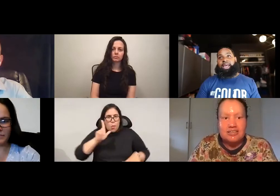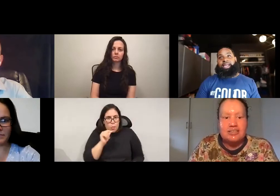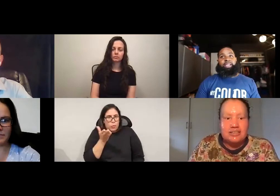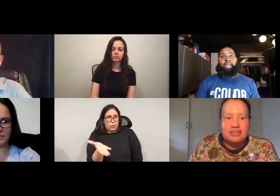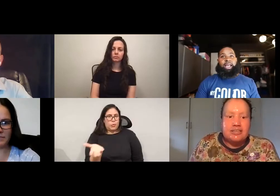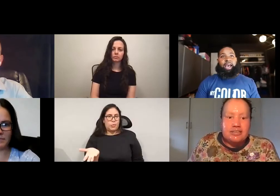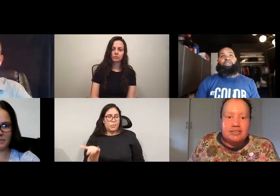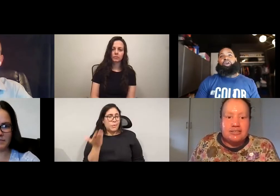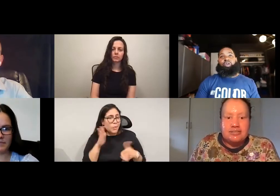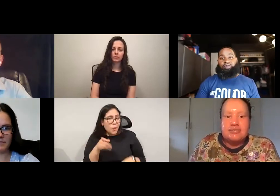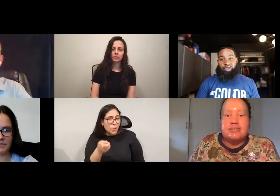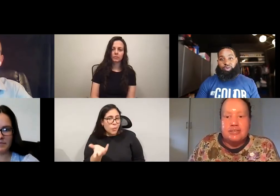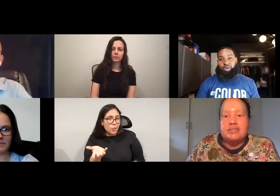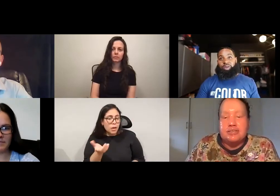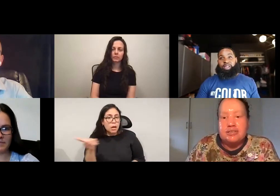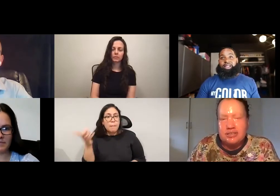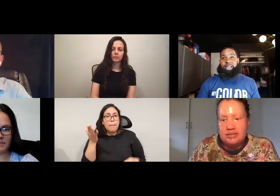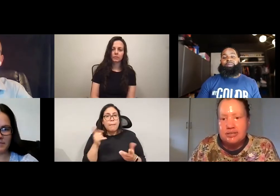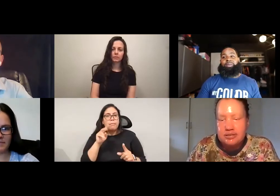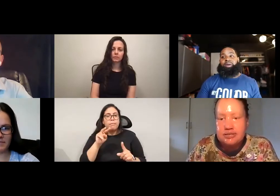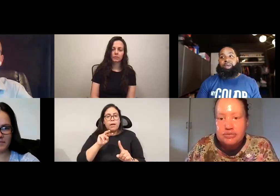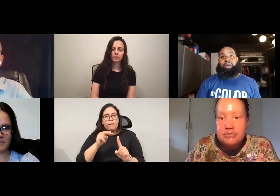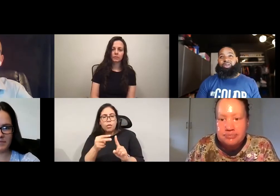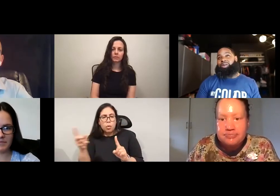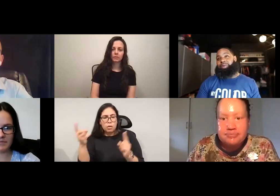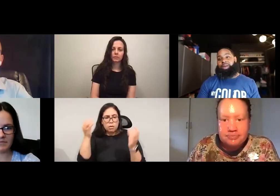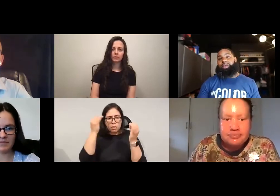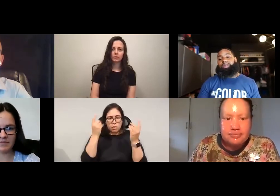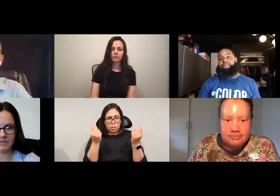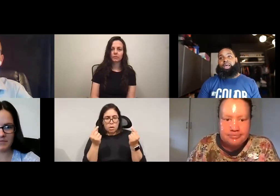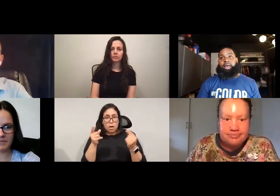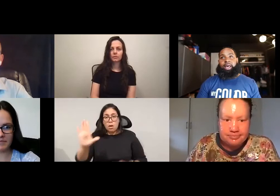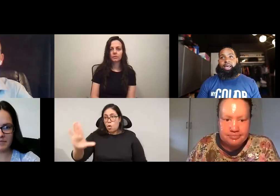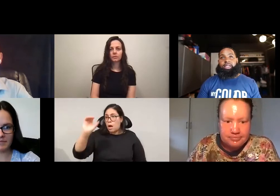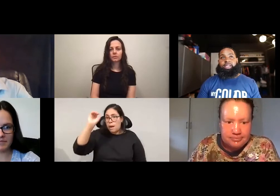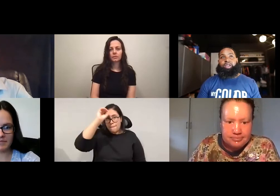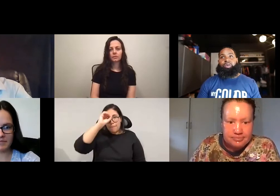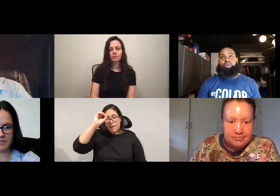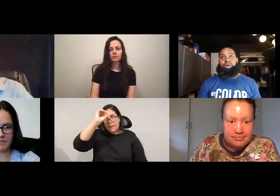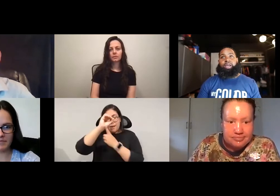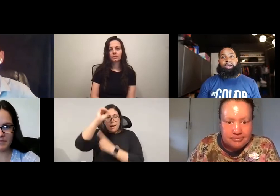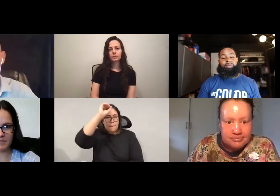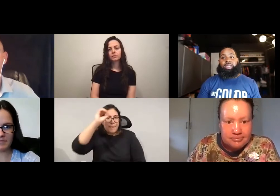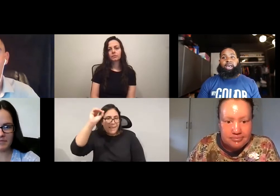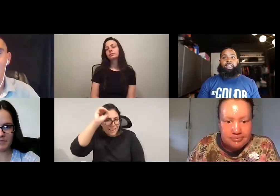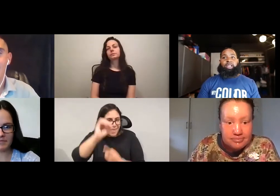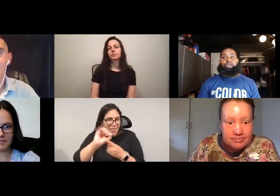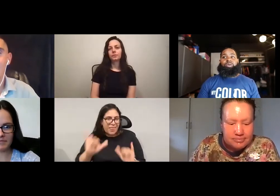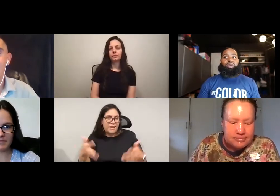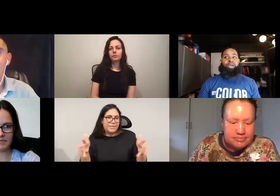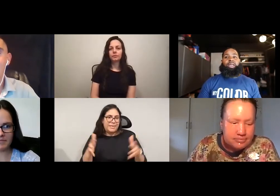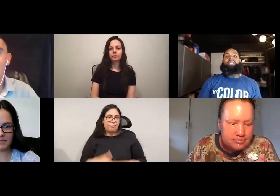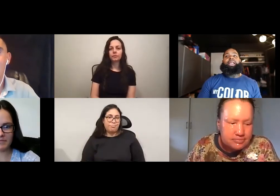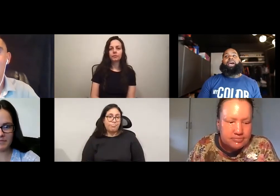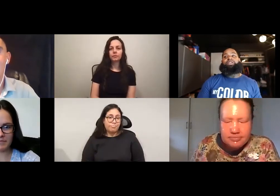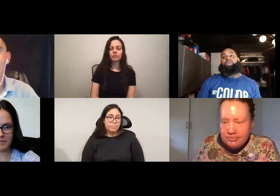They can have their own views on what they think, but opinions are opinions. And so when it comes to that,